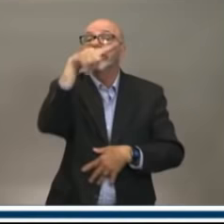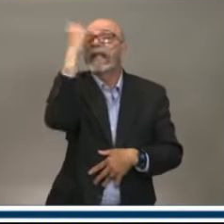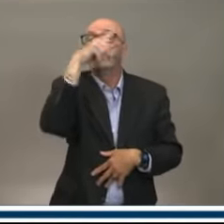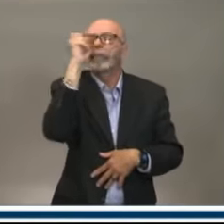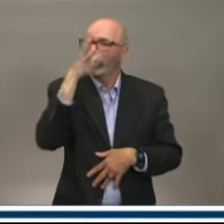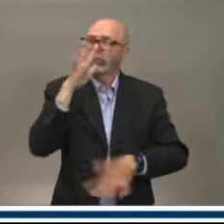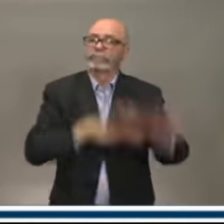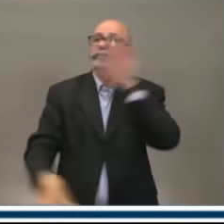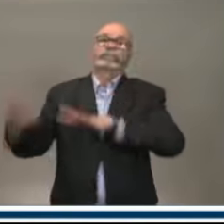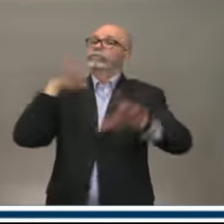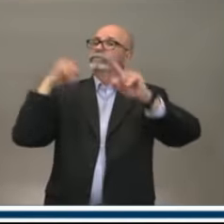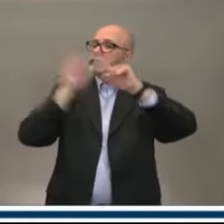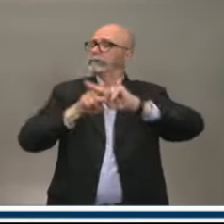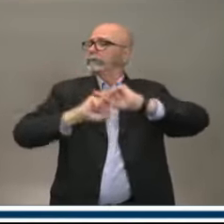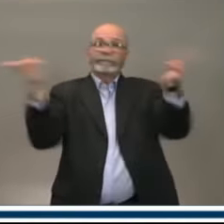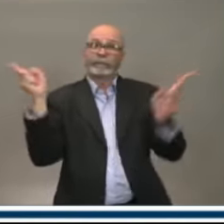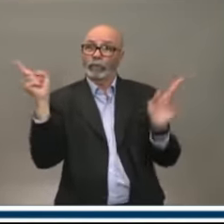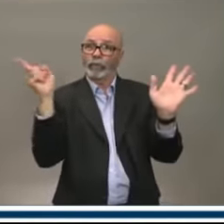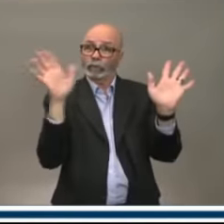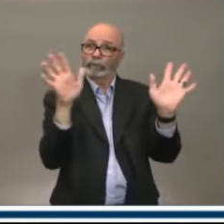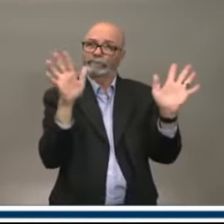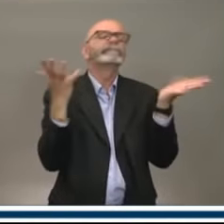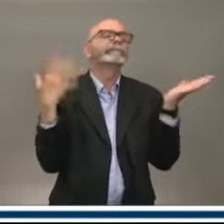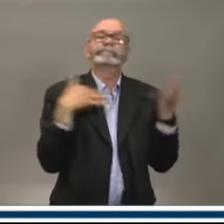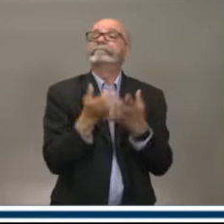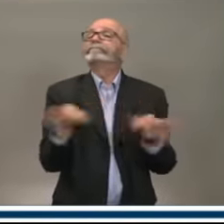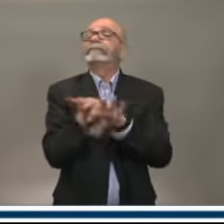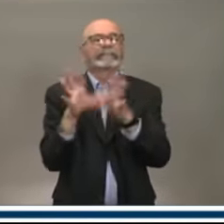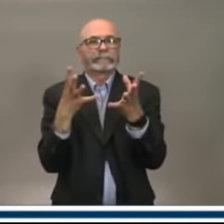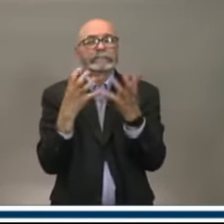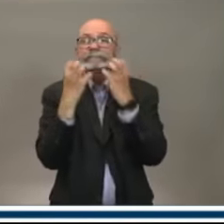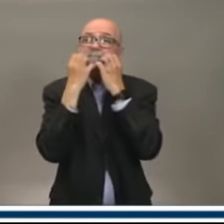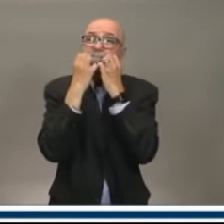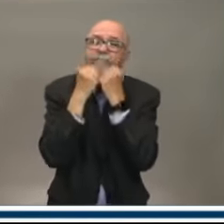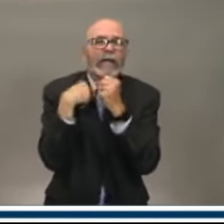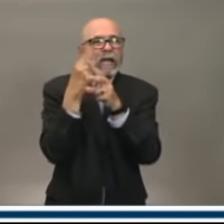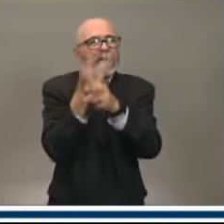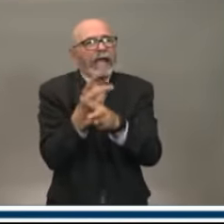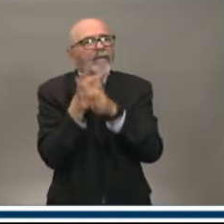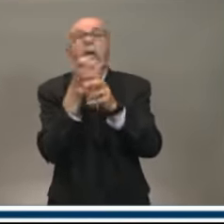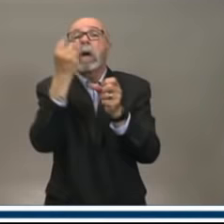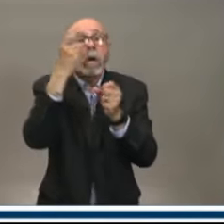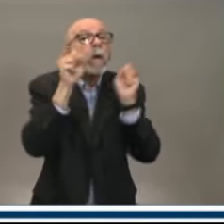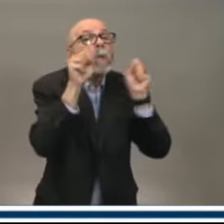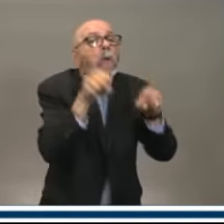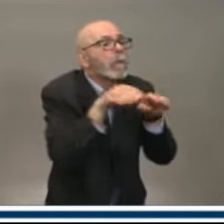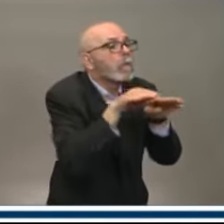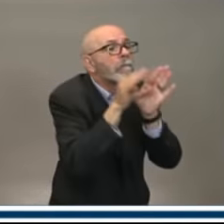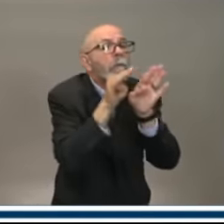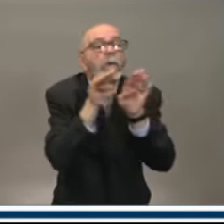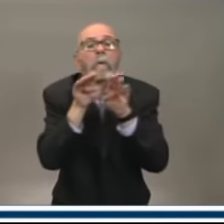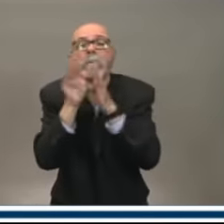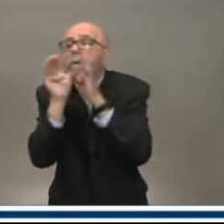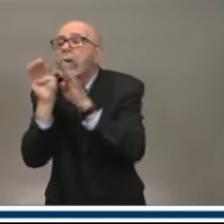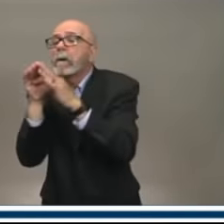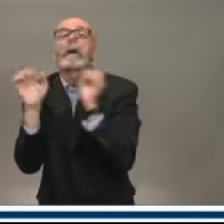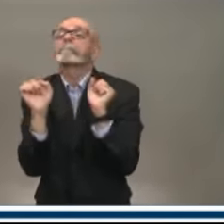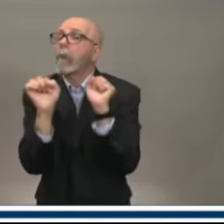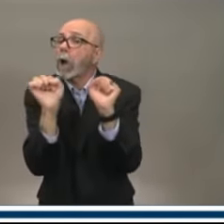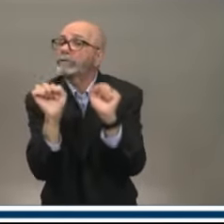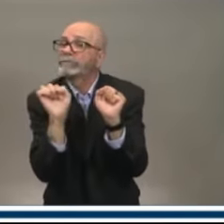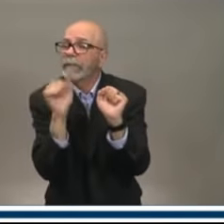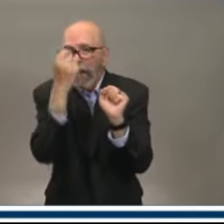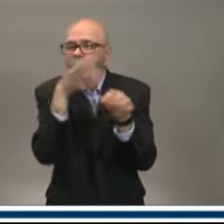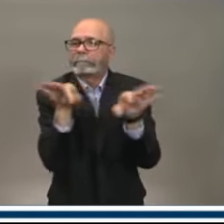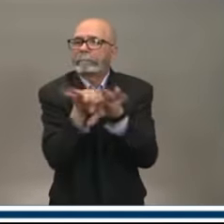carefully and reopen things as much as possible, but doing so in a safe manner. And I continue to say